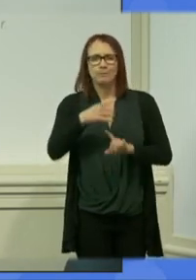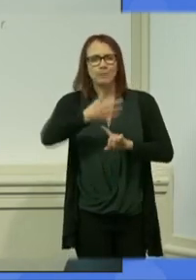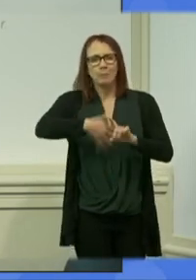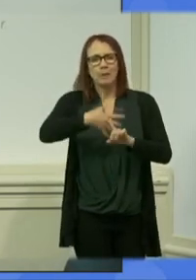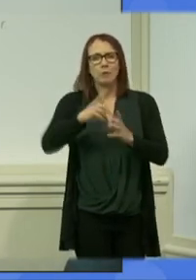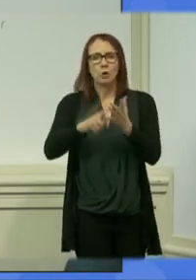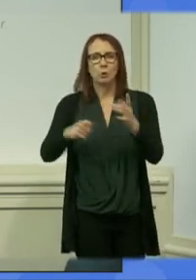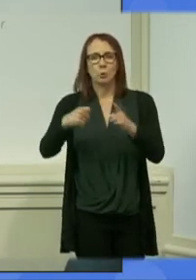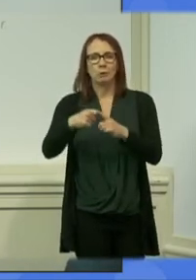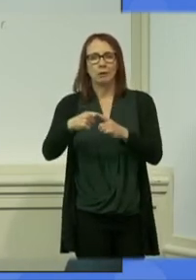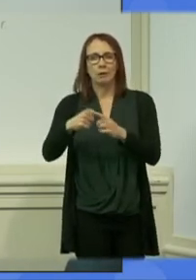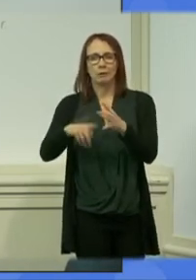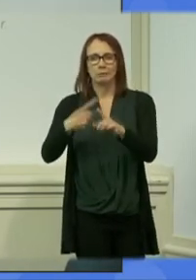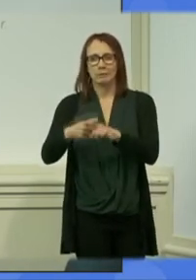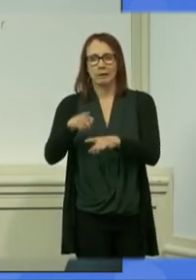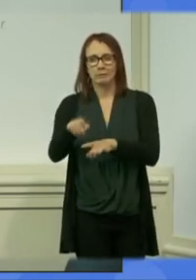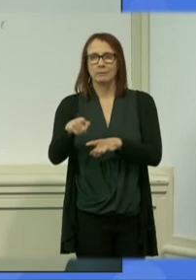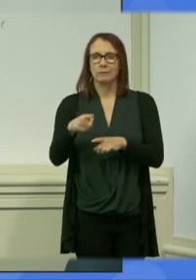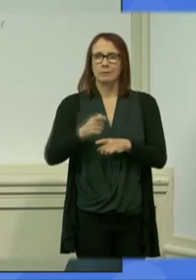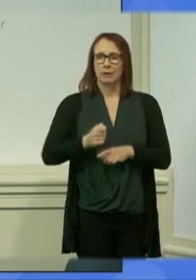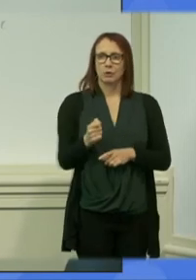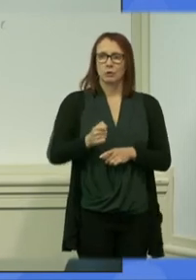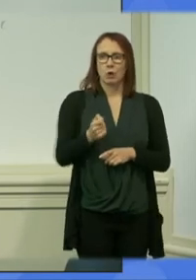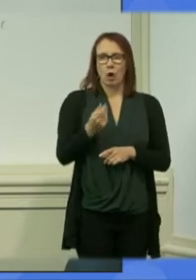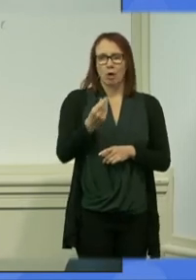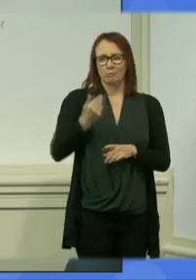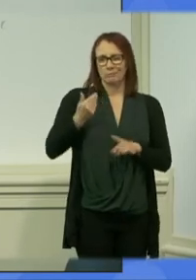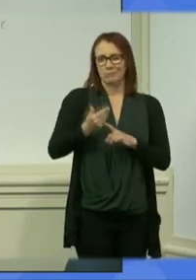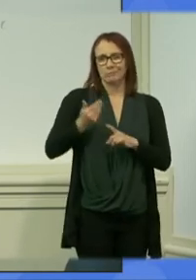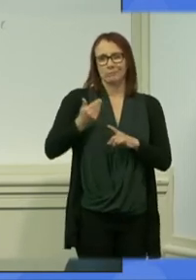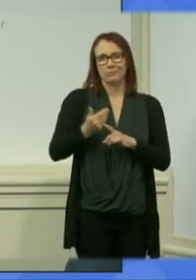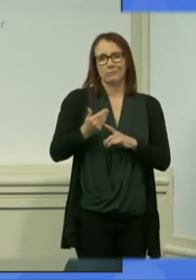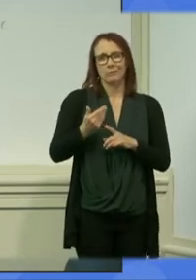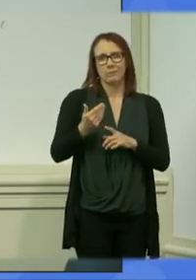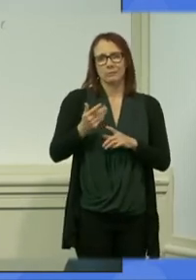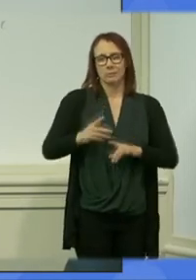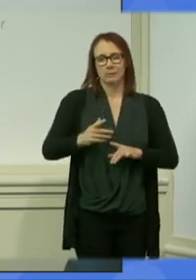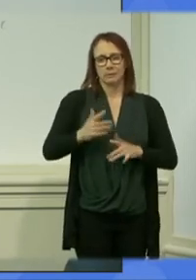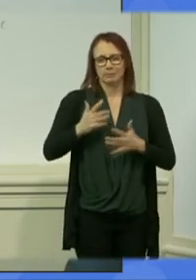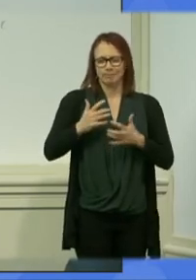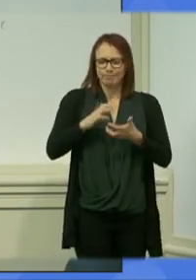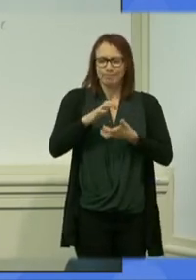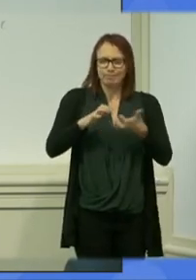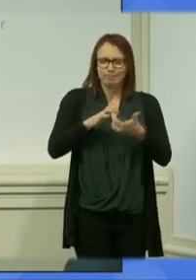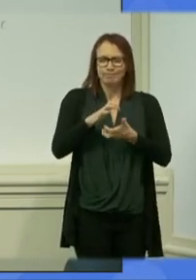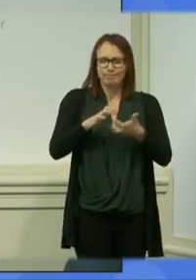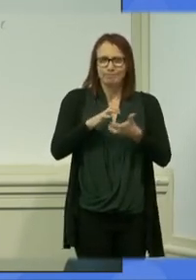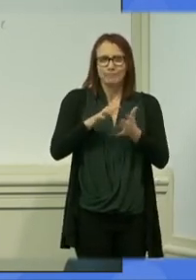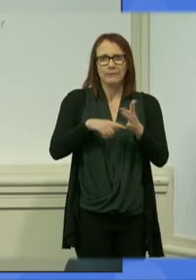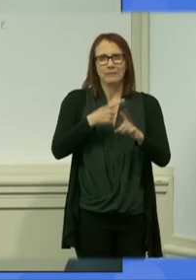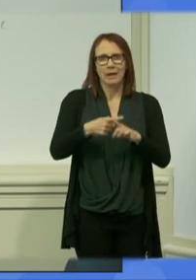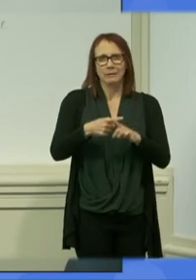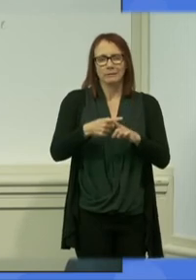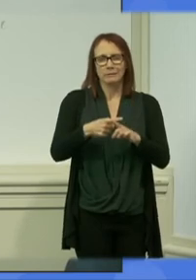the UK taxes, because here in Scotland, in the last few years, we've had quite an intricate package of taxes,